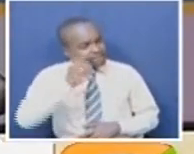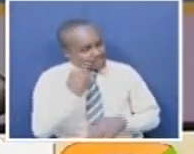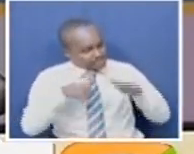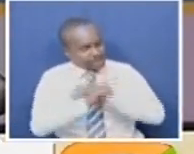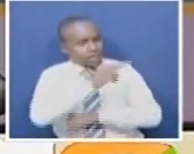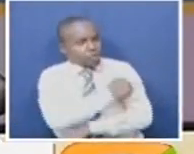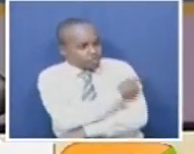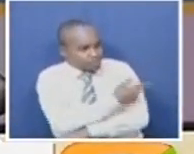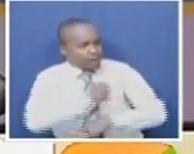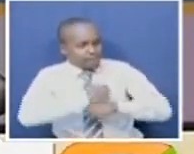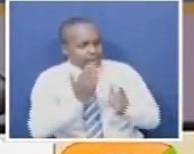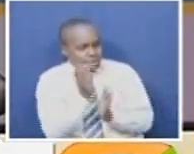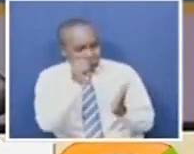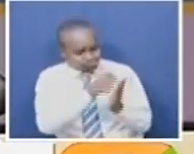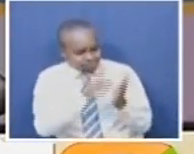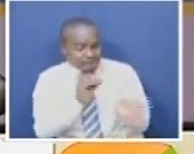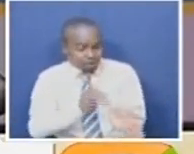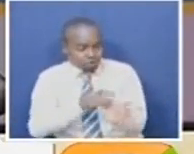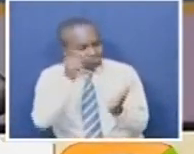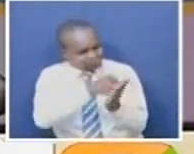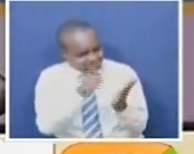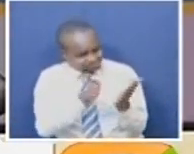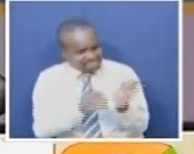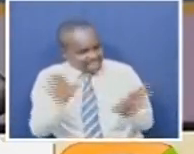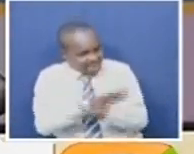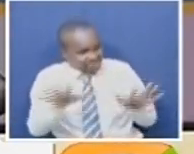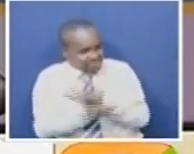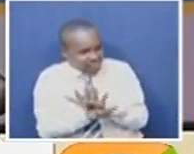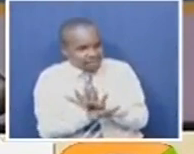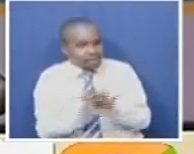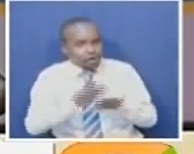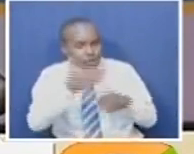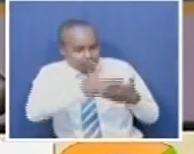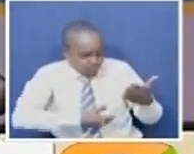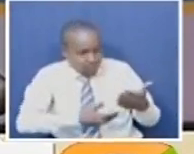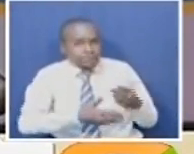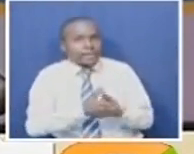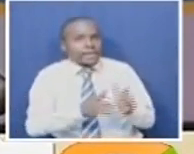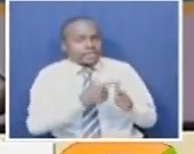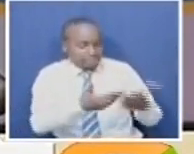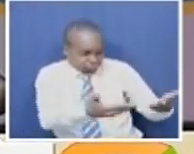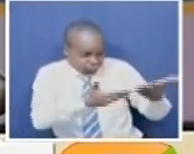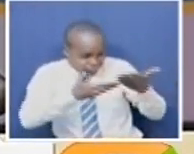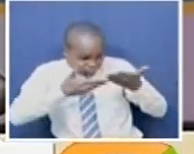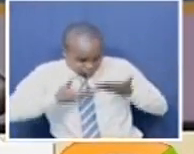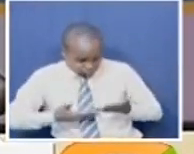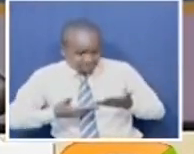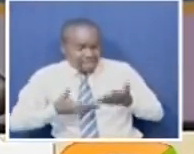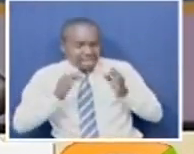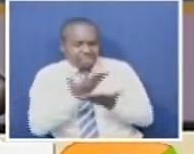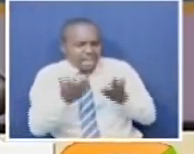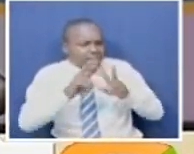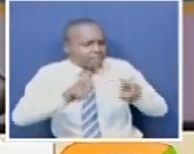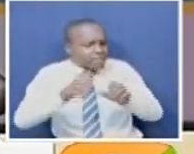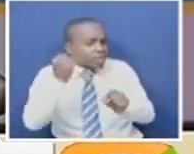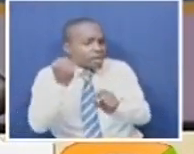make sure they document, the doctors or the clinicians document everything on the medical report. Mm-hmm. And you come with, if any investigations